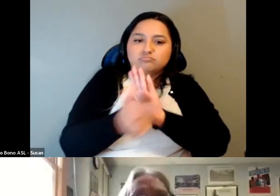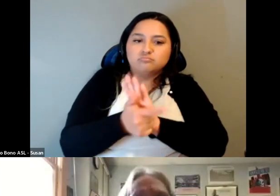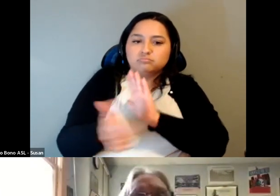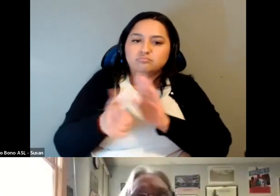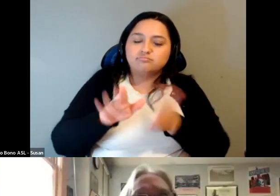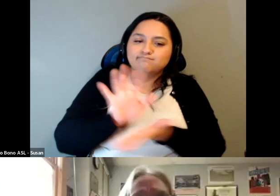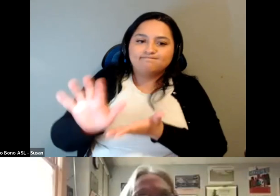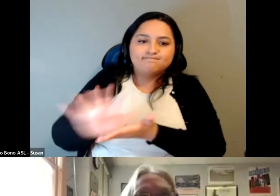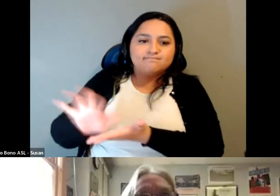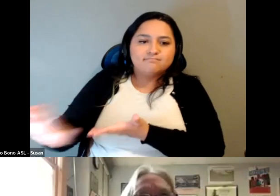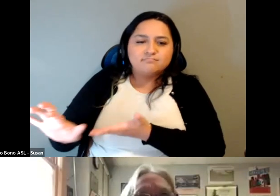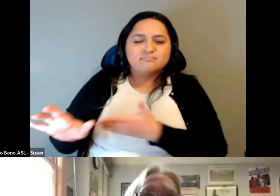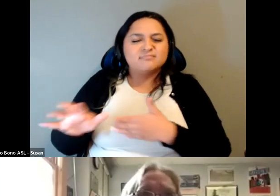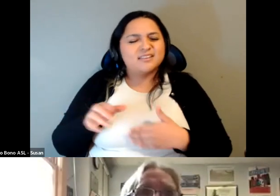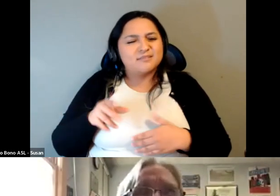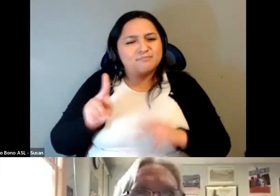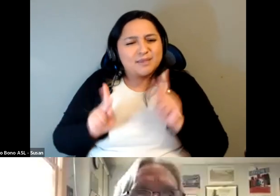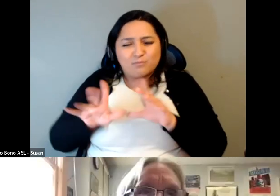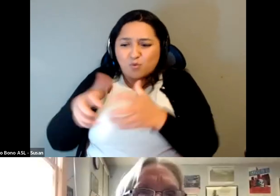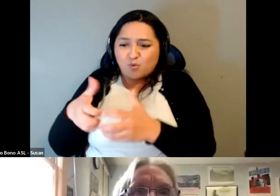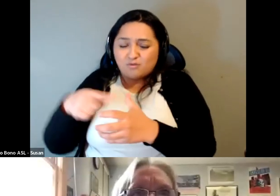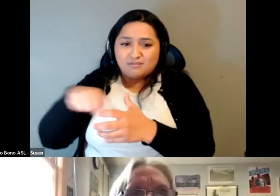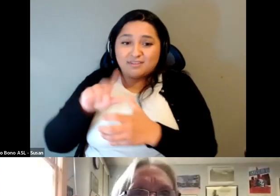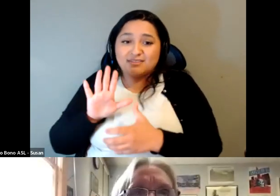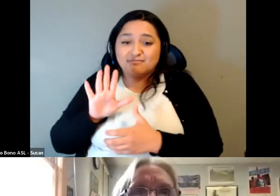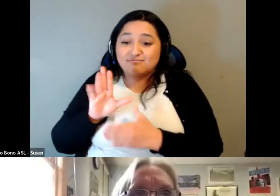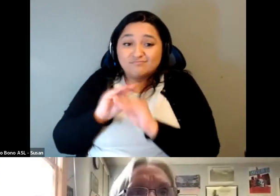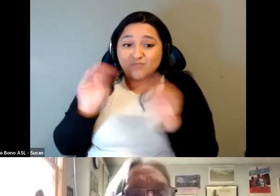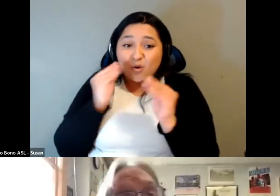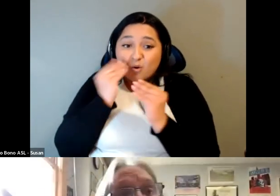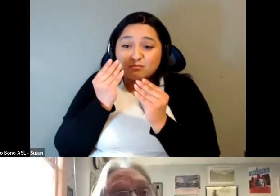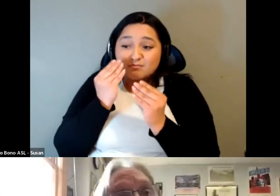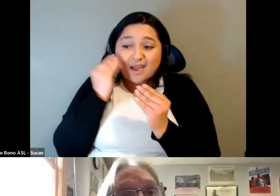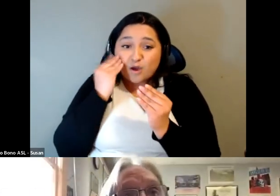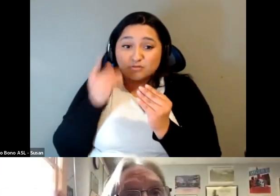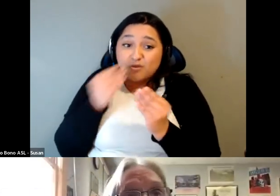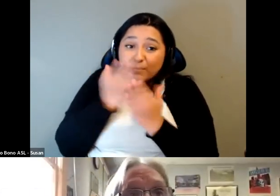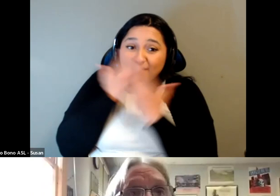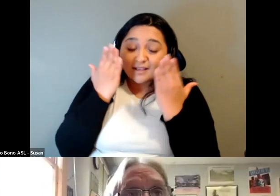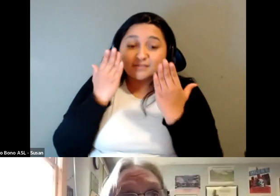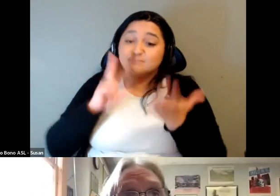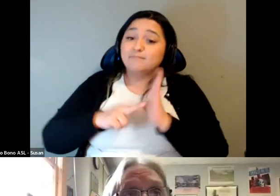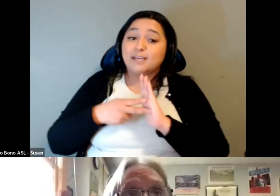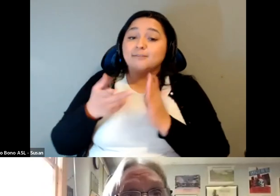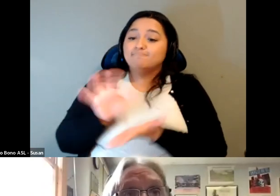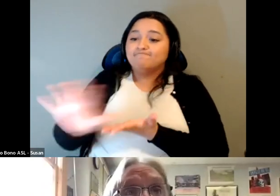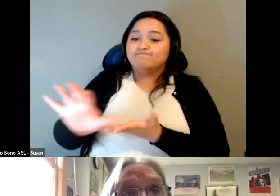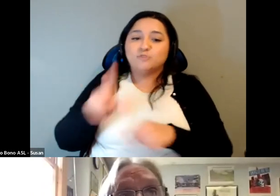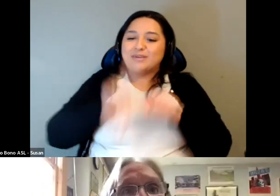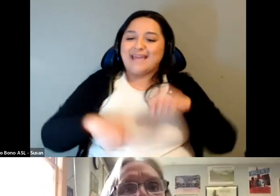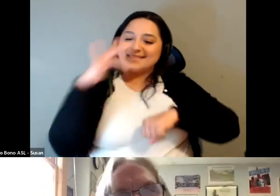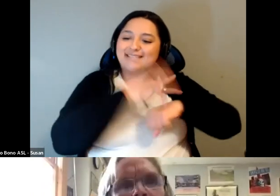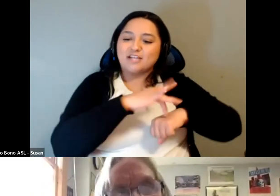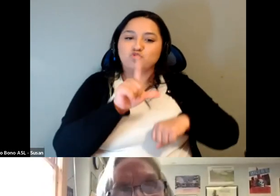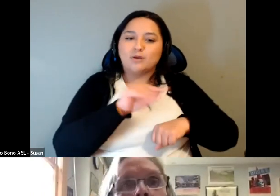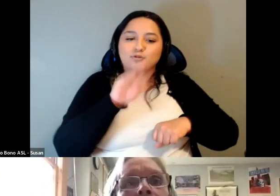people based on their housing status and determine that 20% of your freaking city is now off limits? Or the state of Tennessee says